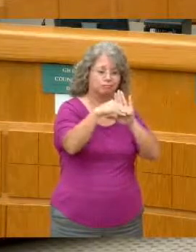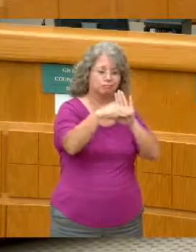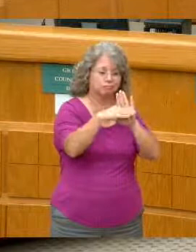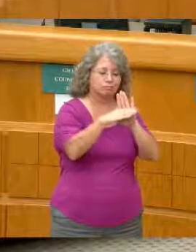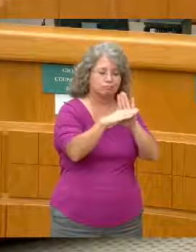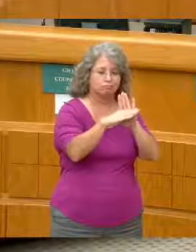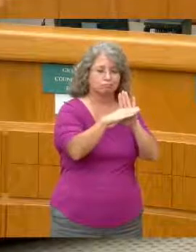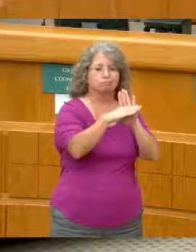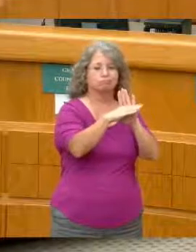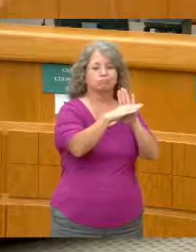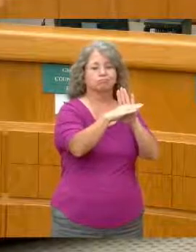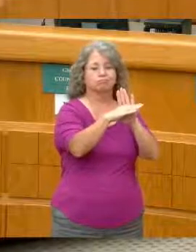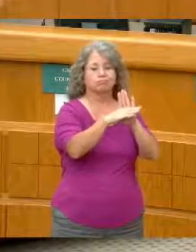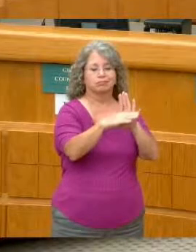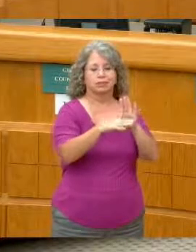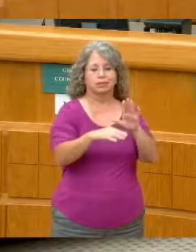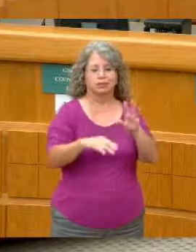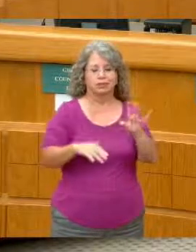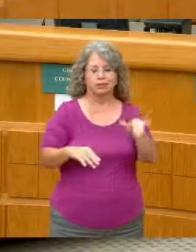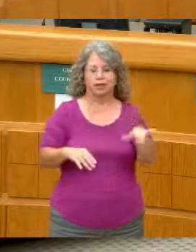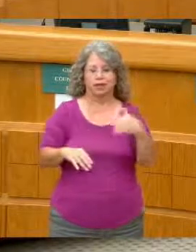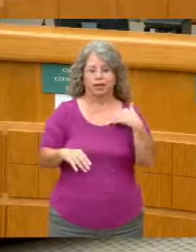center that has had